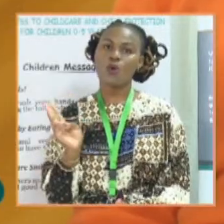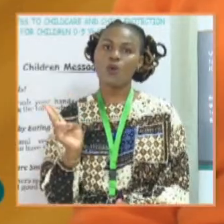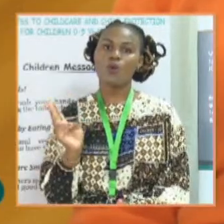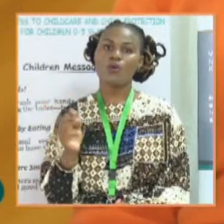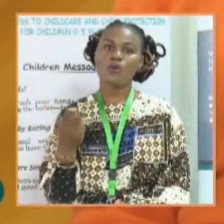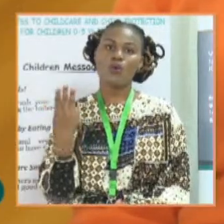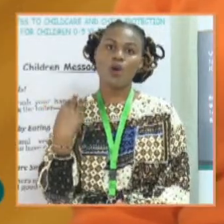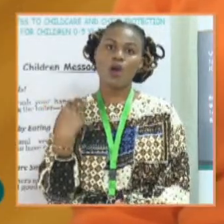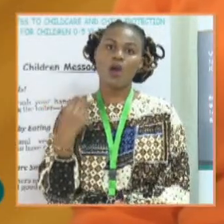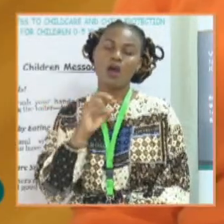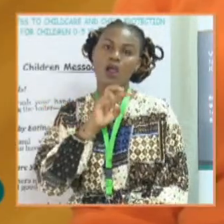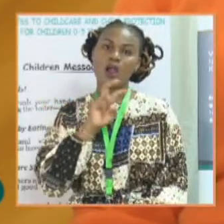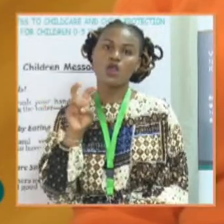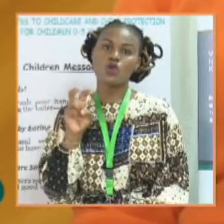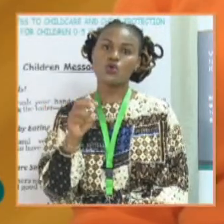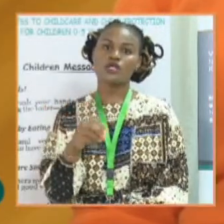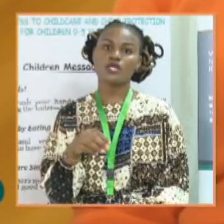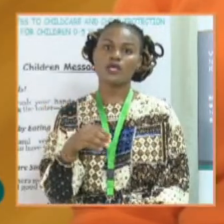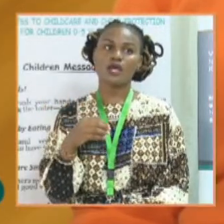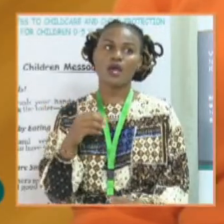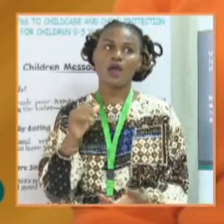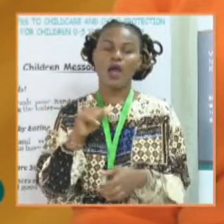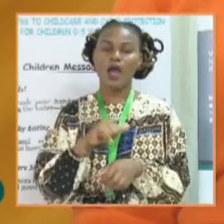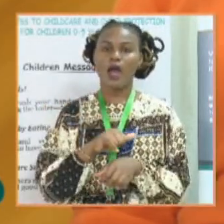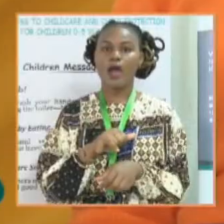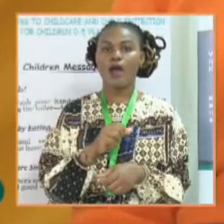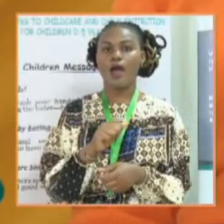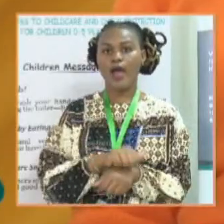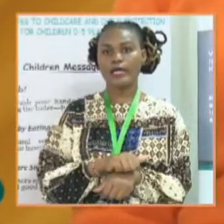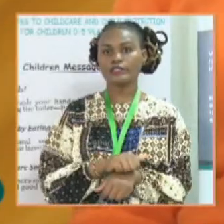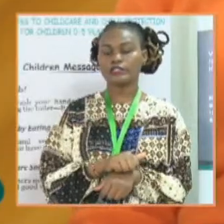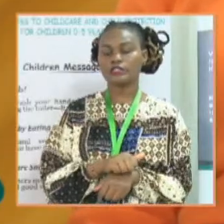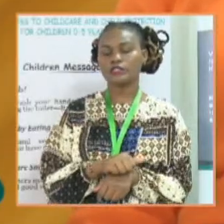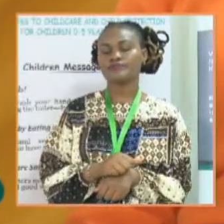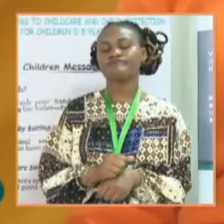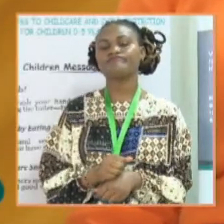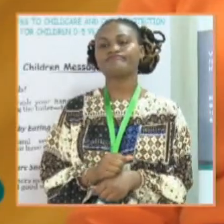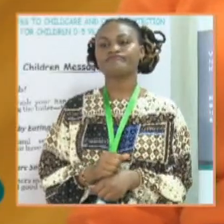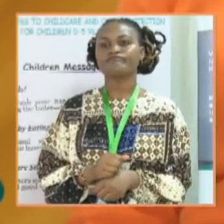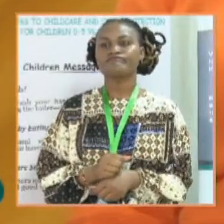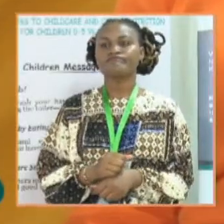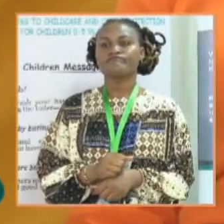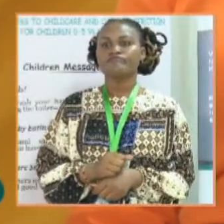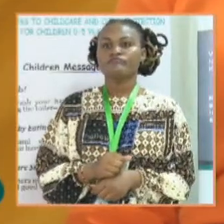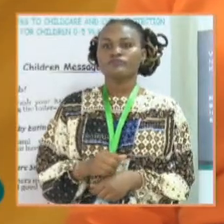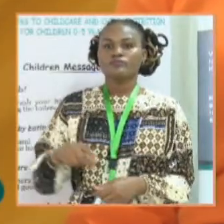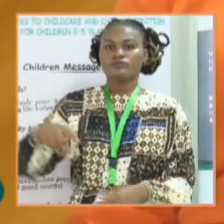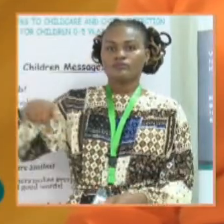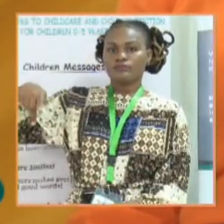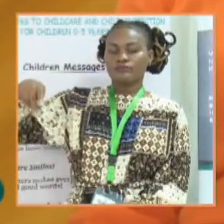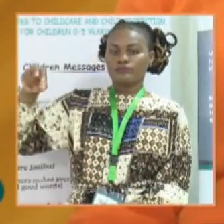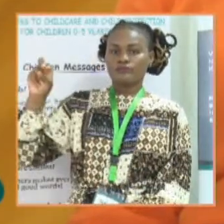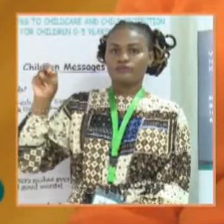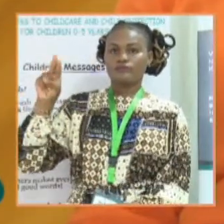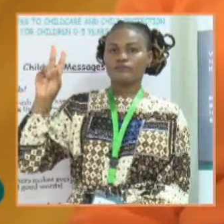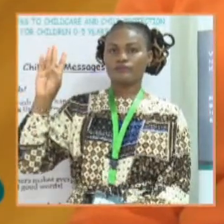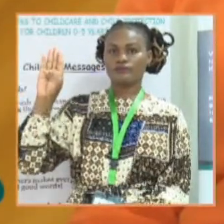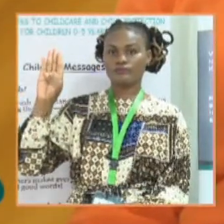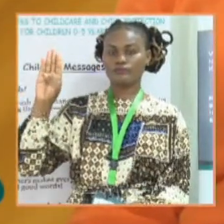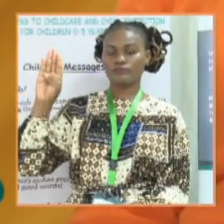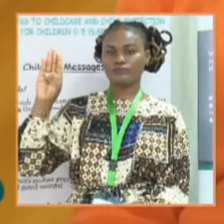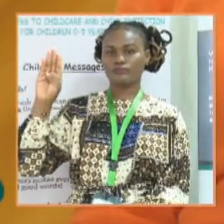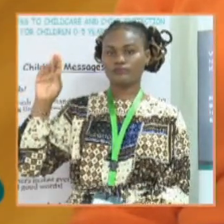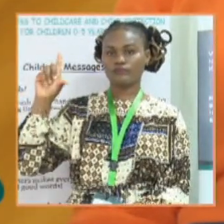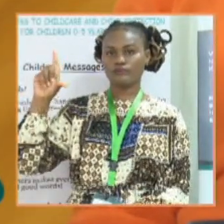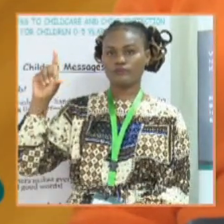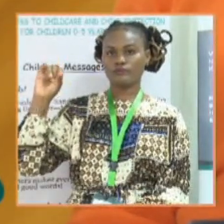the publicly available documents that we utilized. Supplementary also, of course, was cited as another reason,